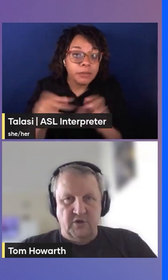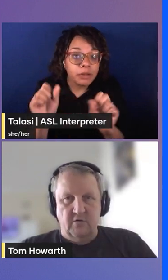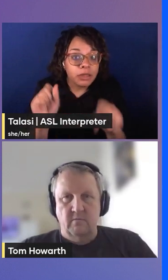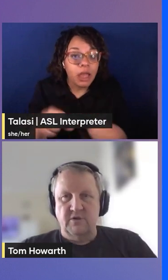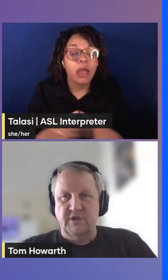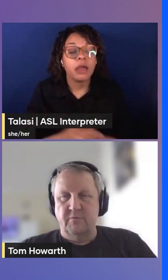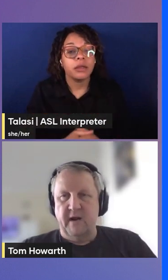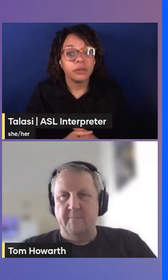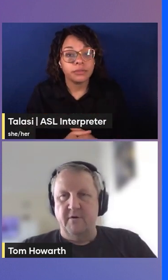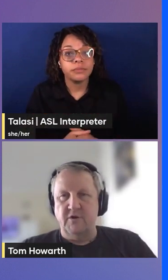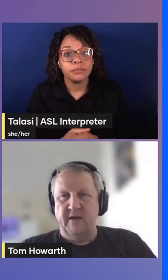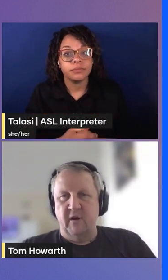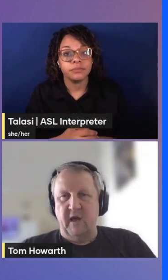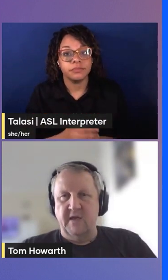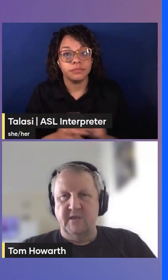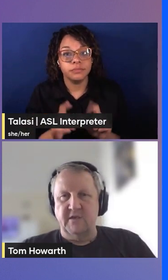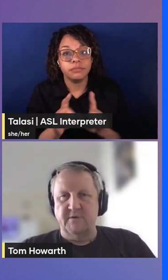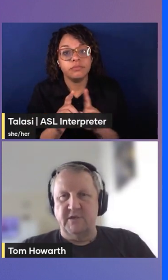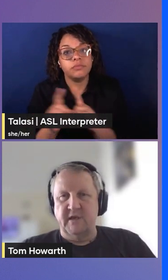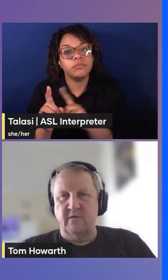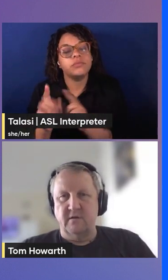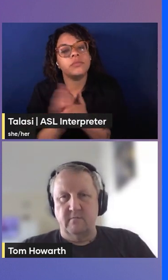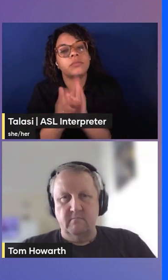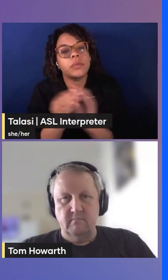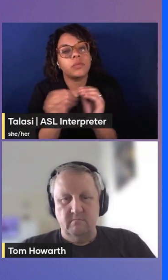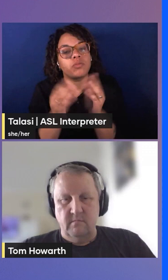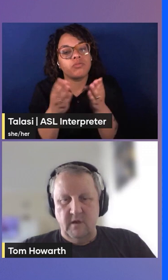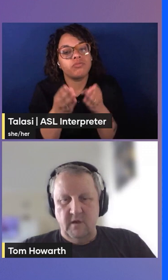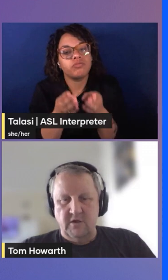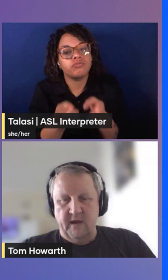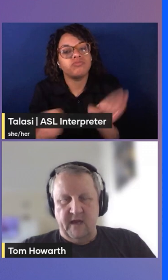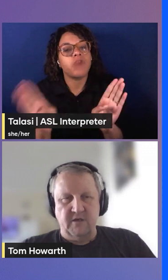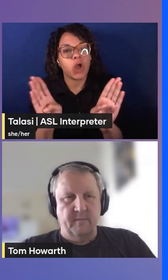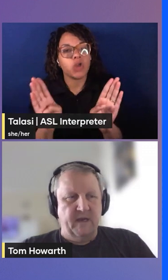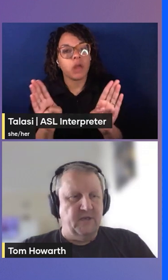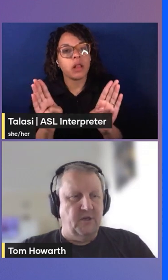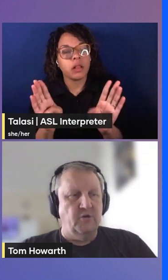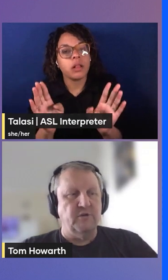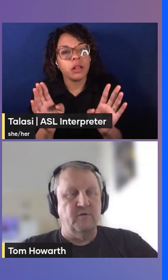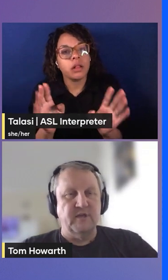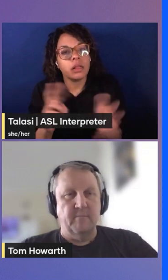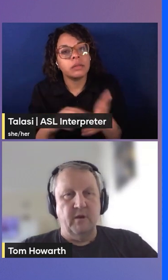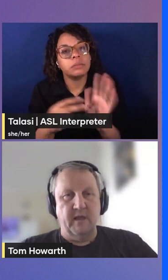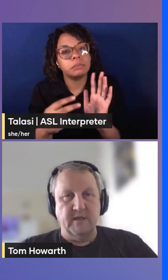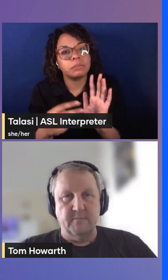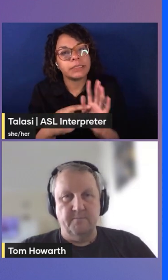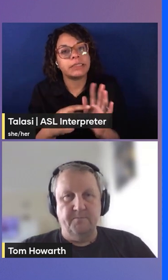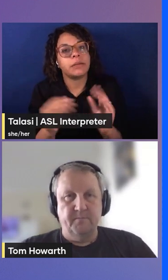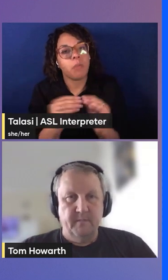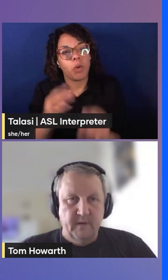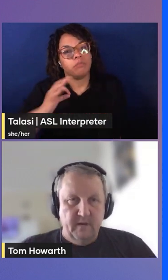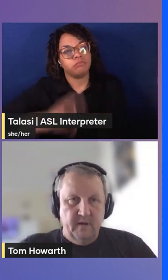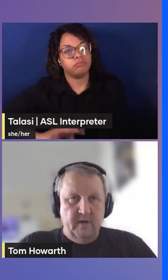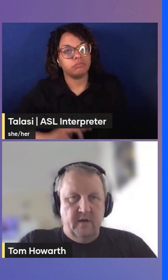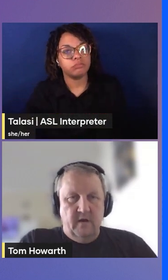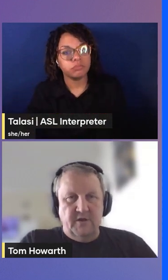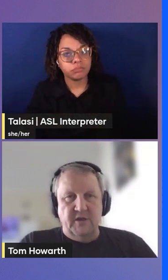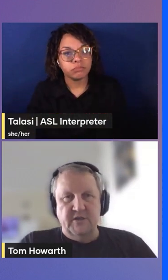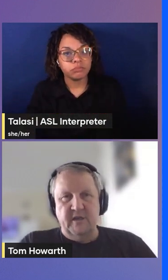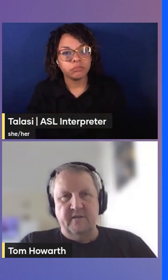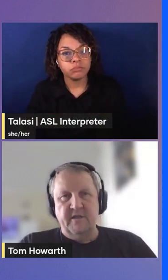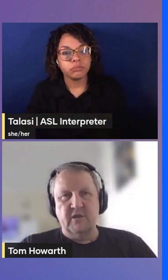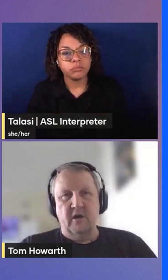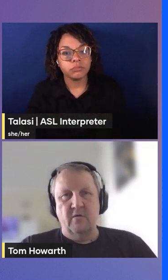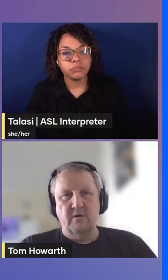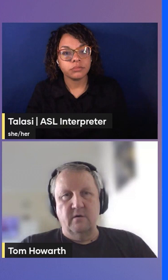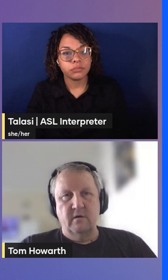and also sysprep and generalize it to be sealed. So it actually makes it a useful template. As you can